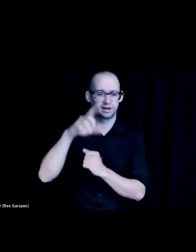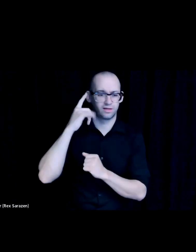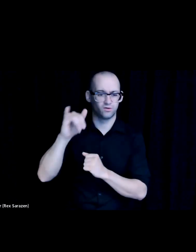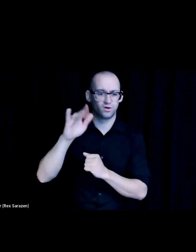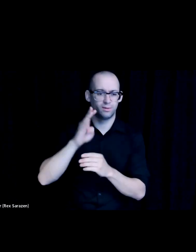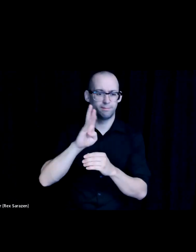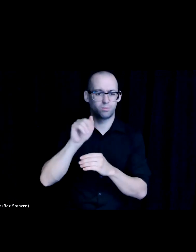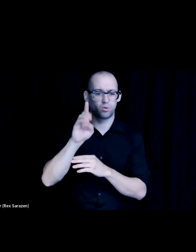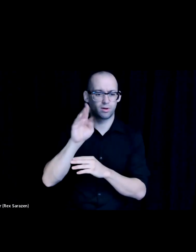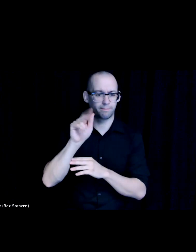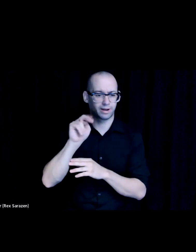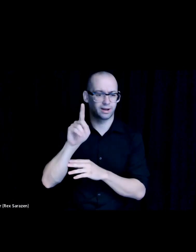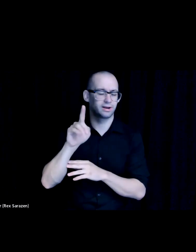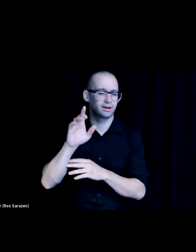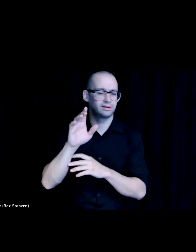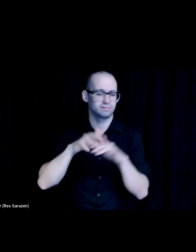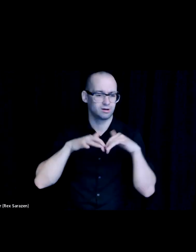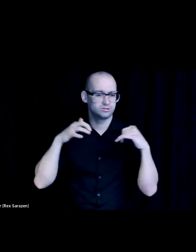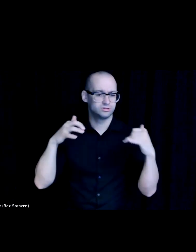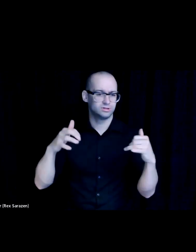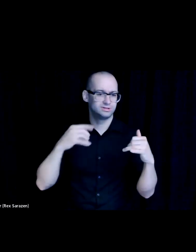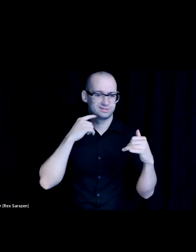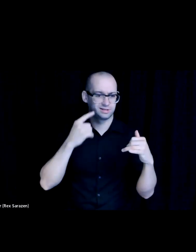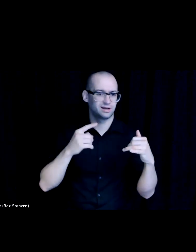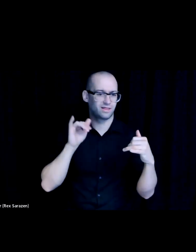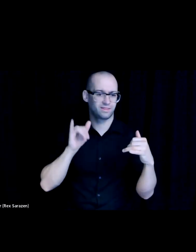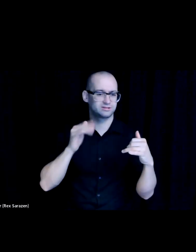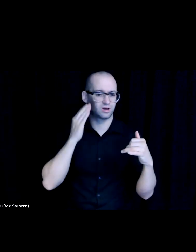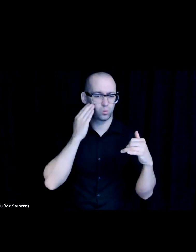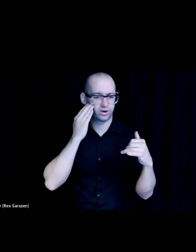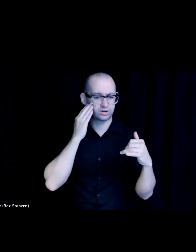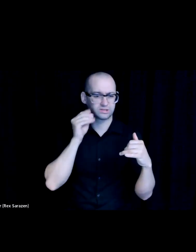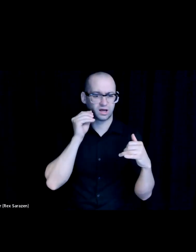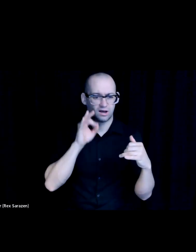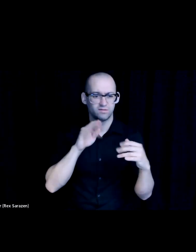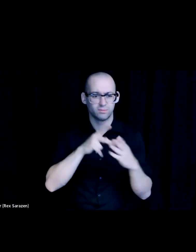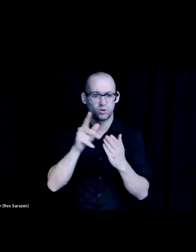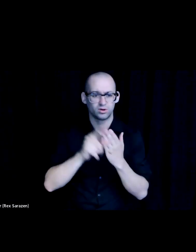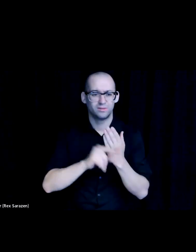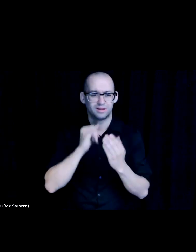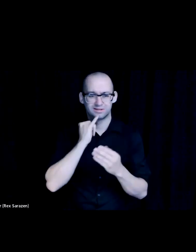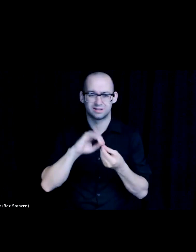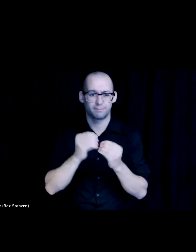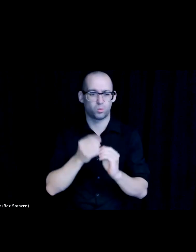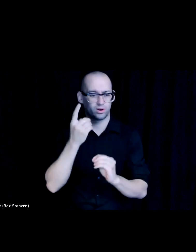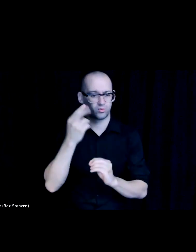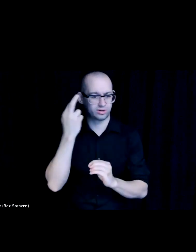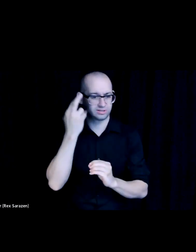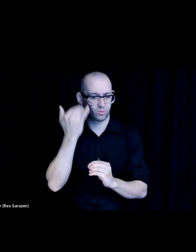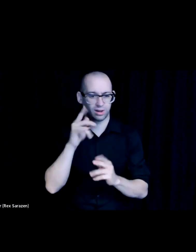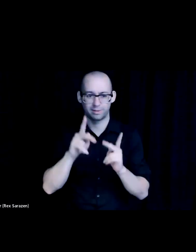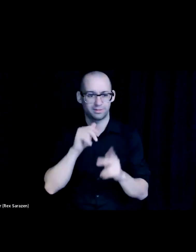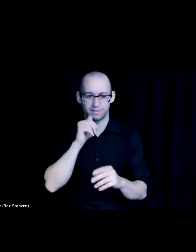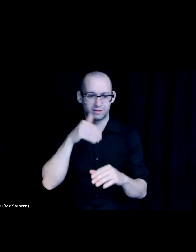Council, and awareness of the program is often the most cited reason and barriers for folks not enrolling in the